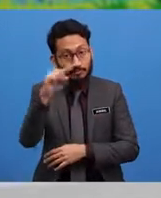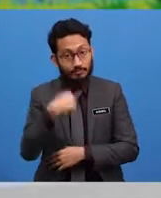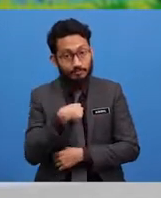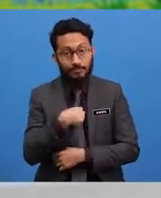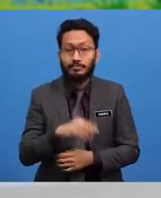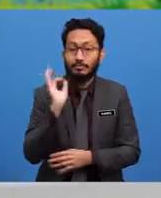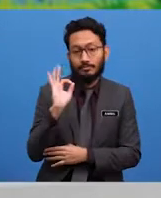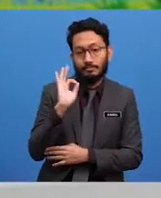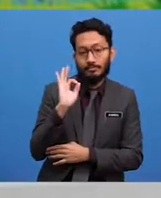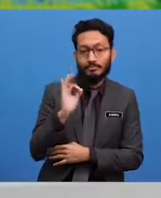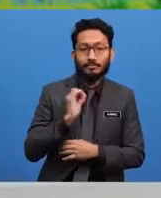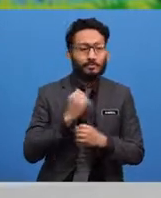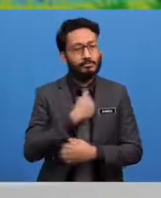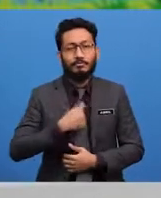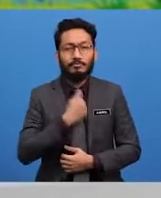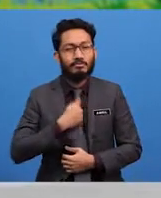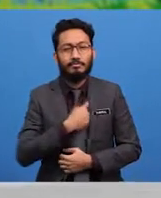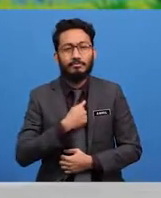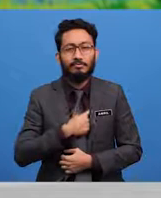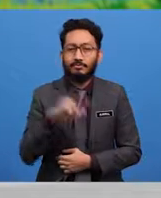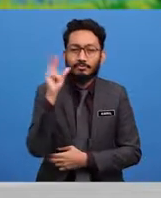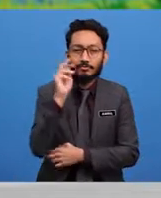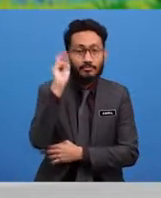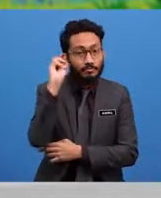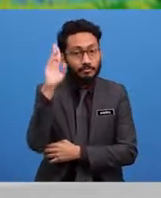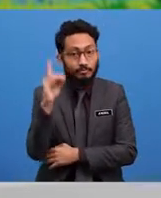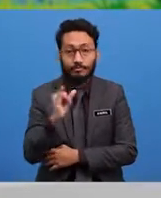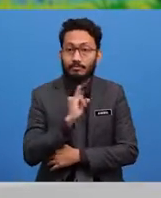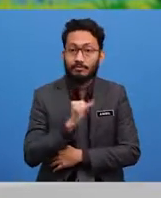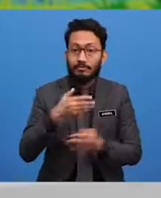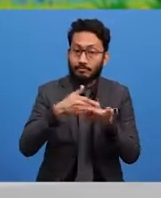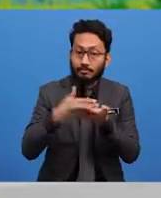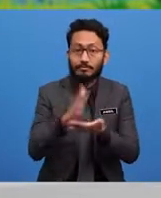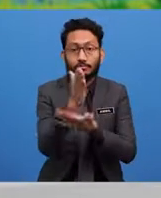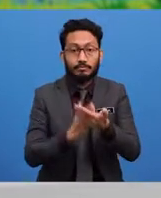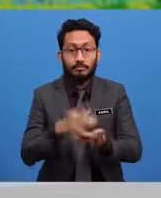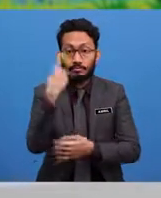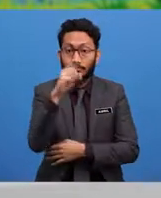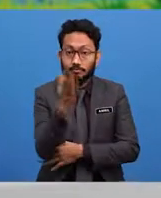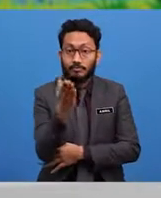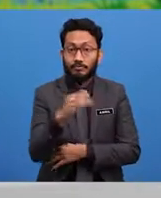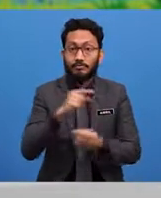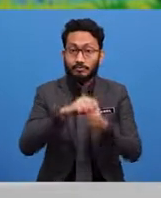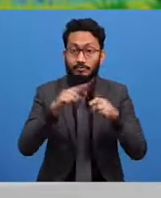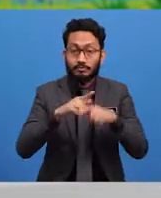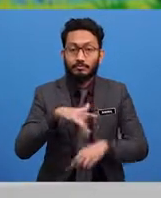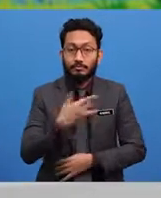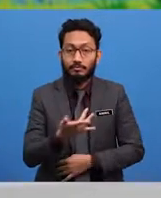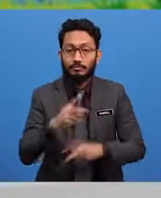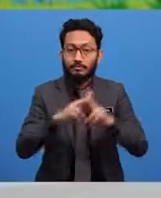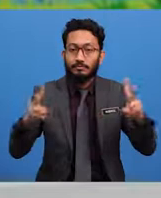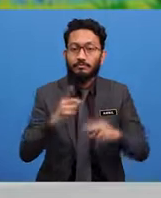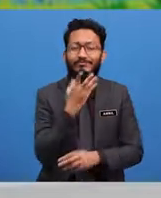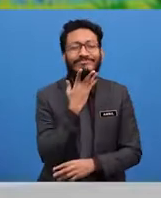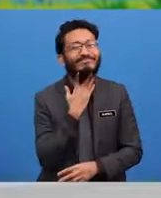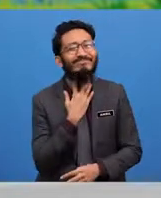Sorry, Mr. D. I bought some for you, but I felt so thirsty.